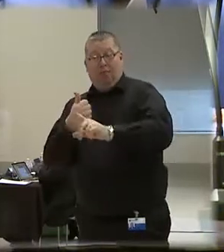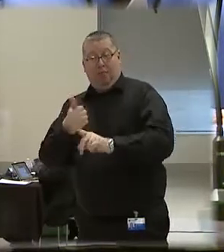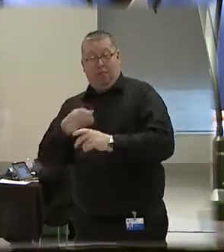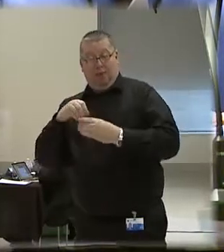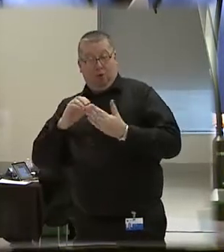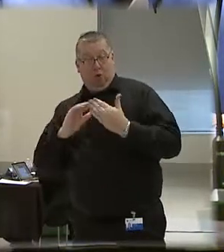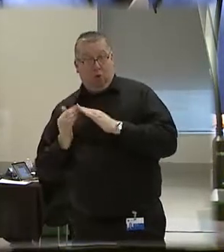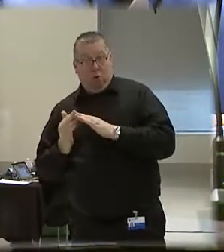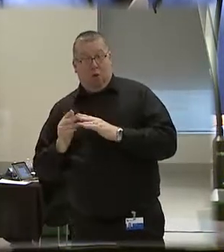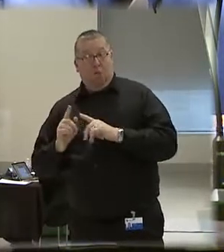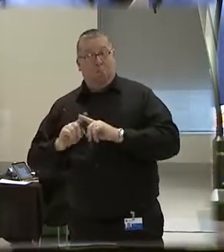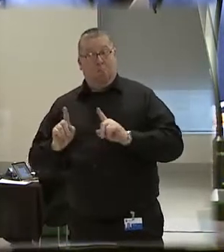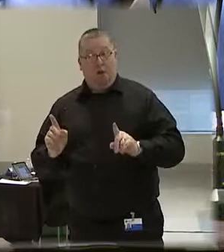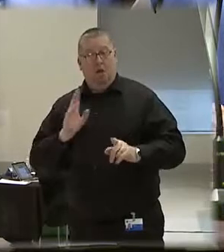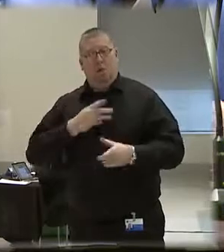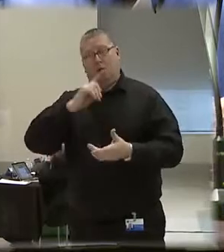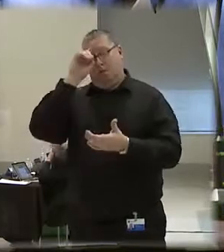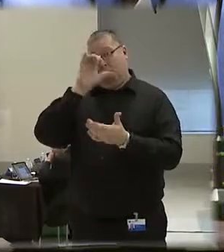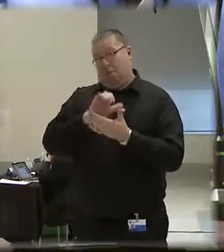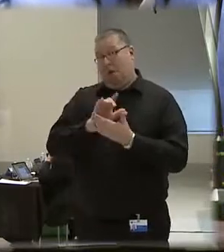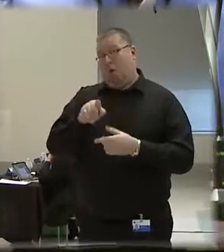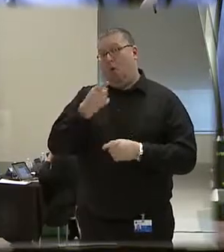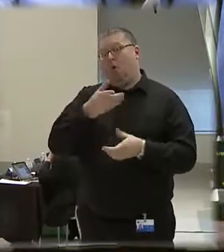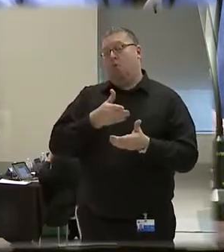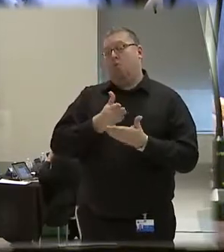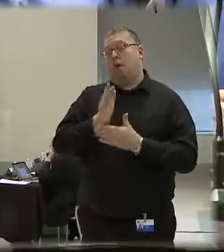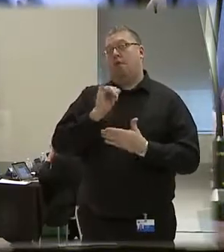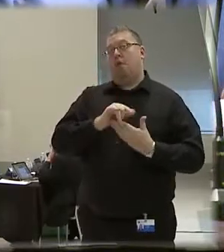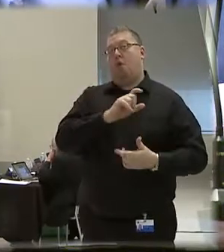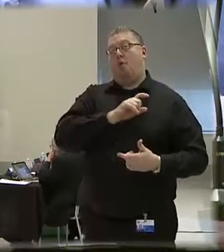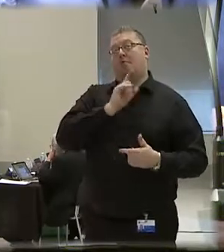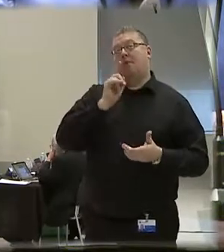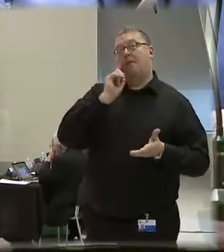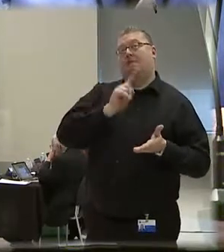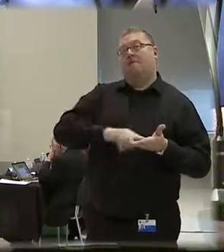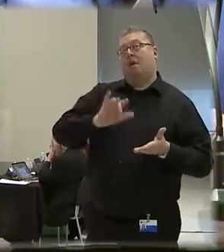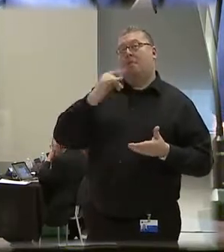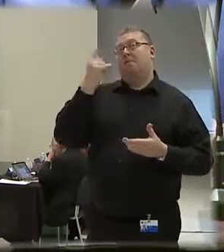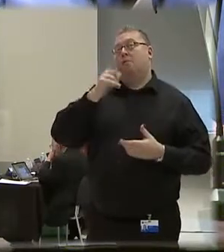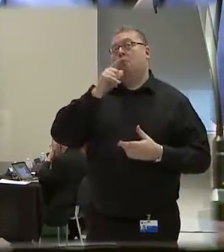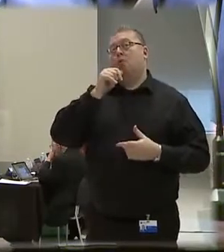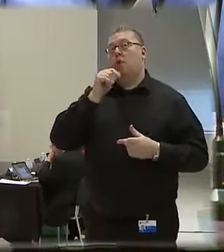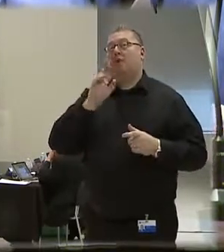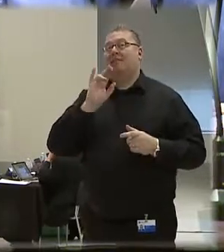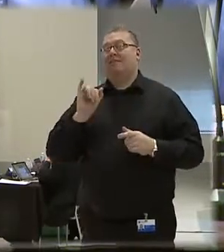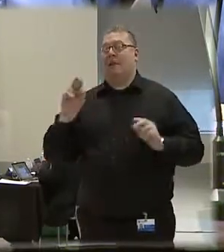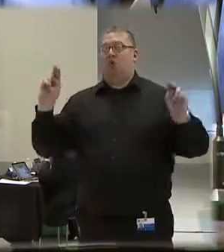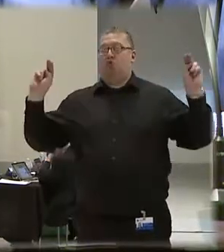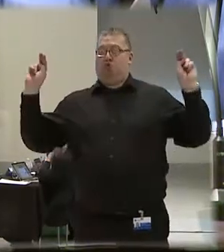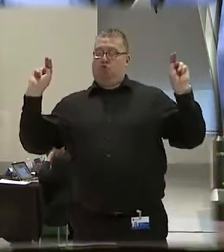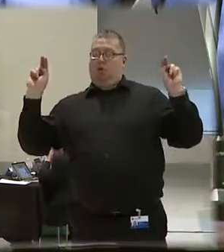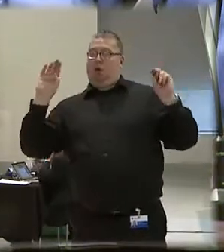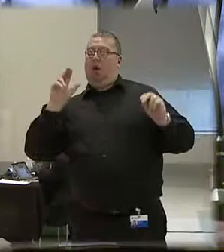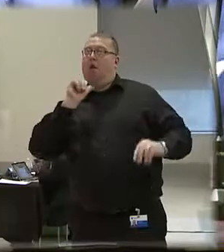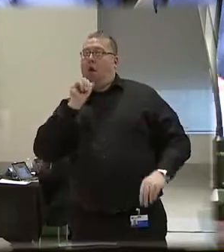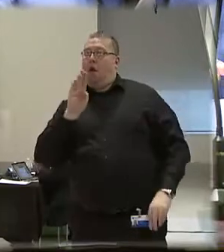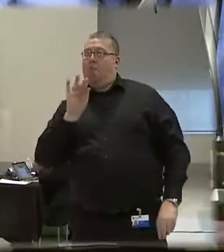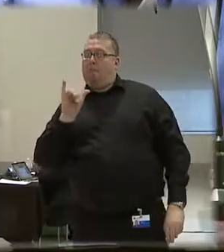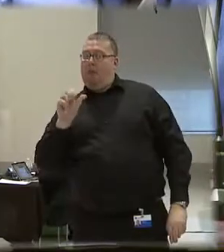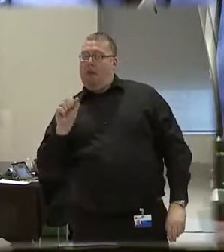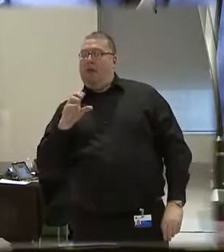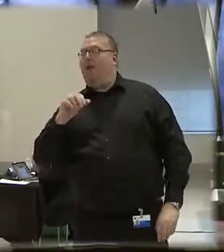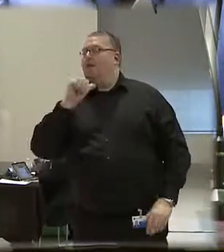community. However, we believe it is only right officers be investigated by someone who is unbiased and not subject